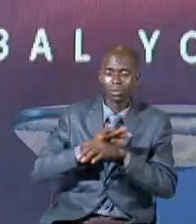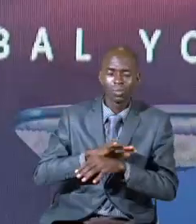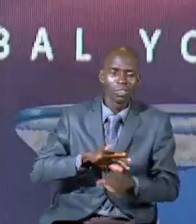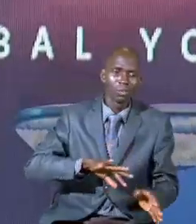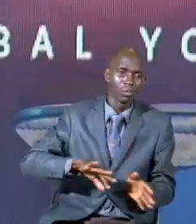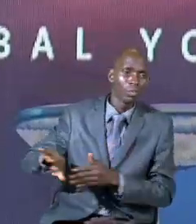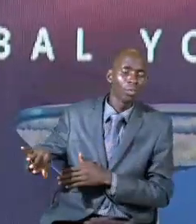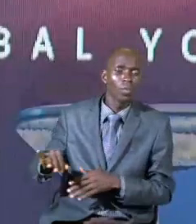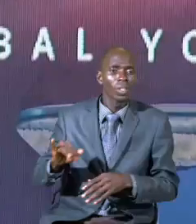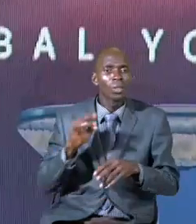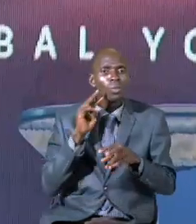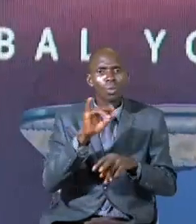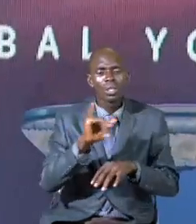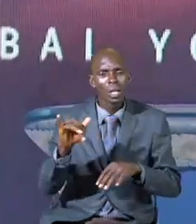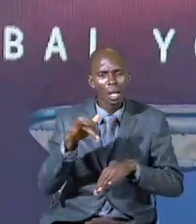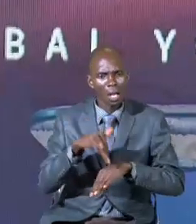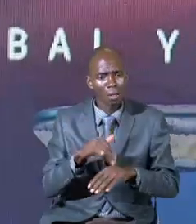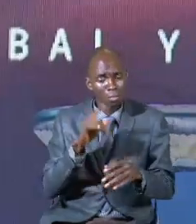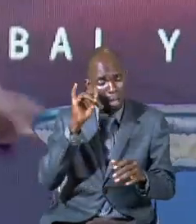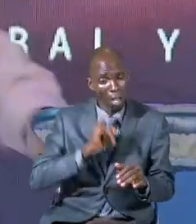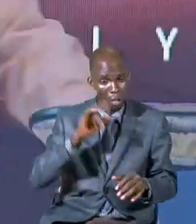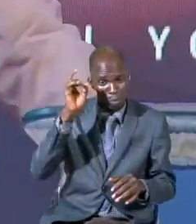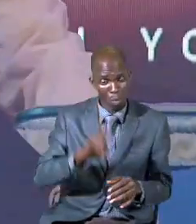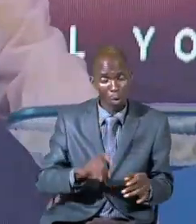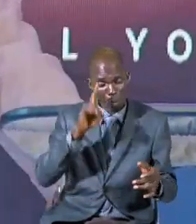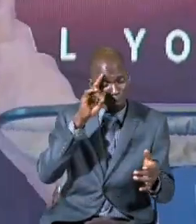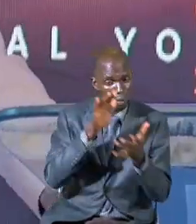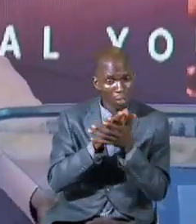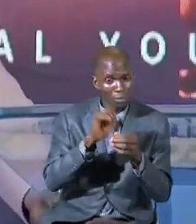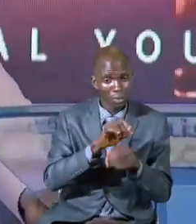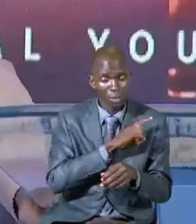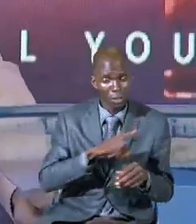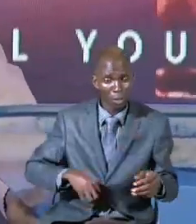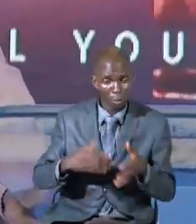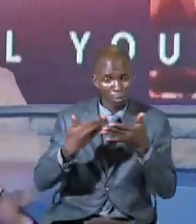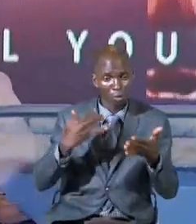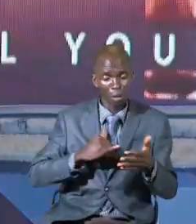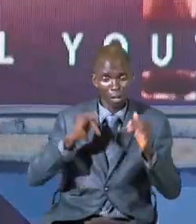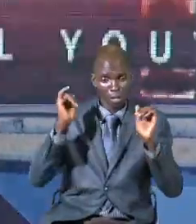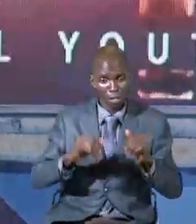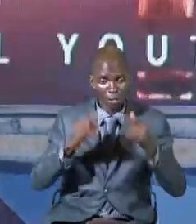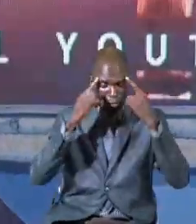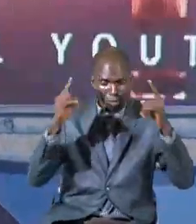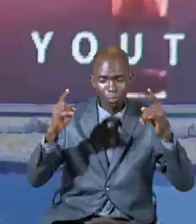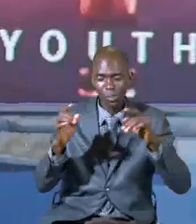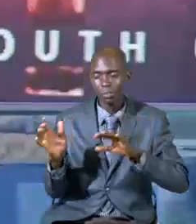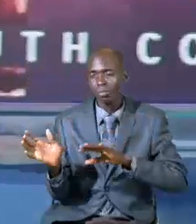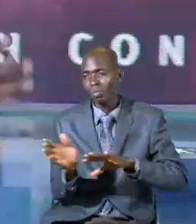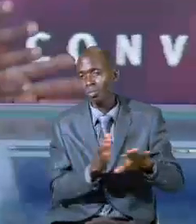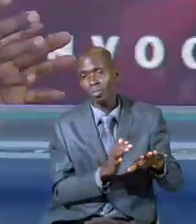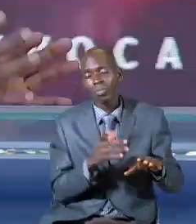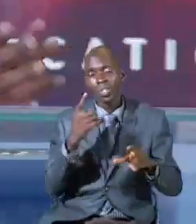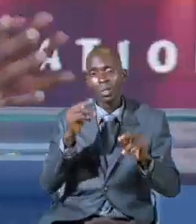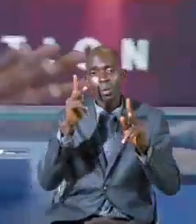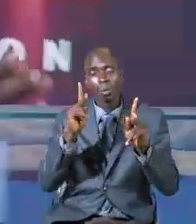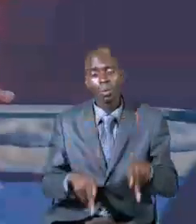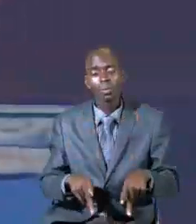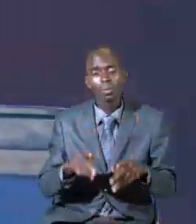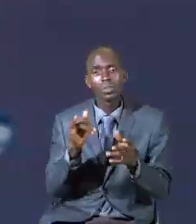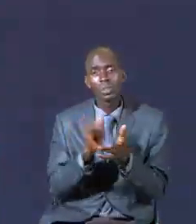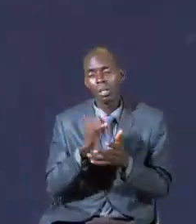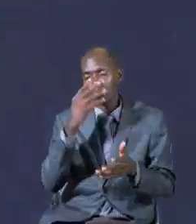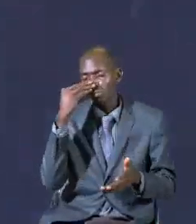a straightforward life, do I have to do that? The scorner is an abomination to men. Look at verse 10. It